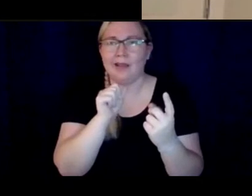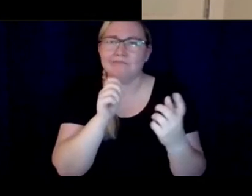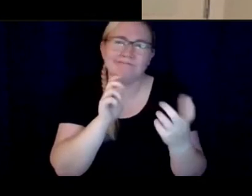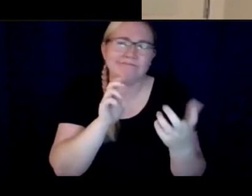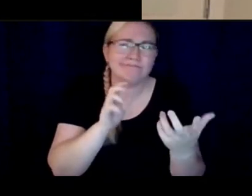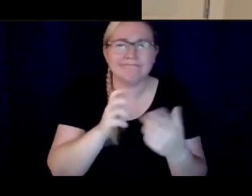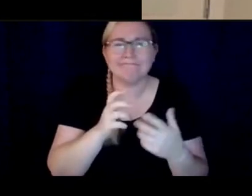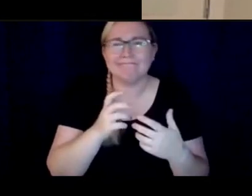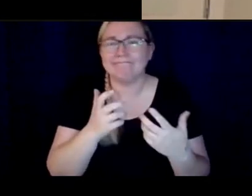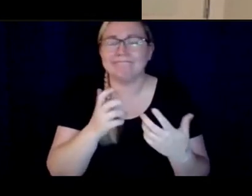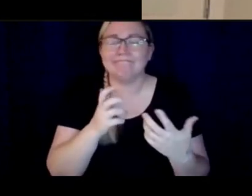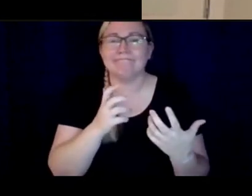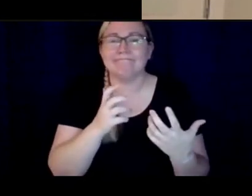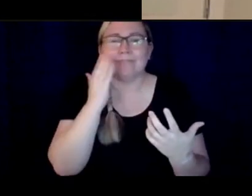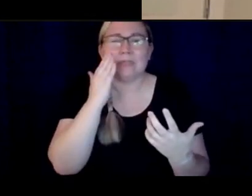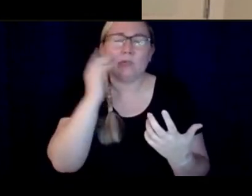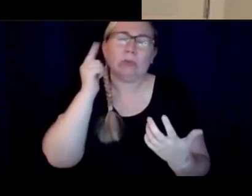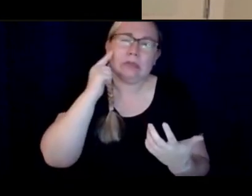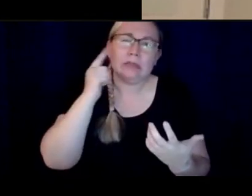with this,